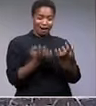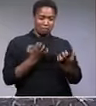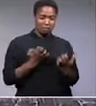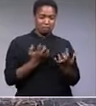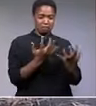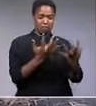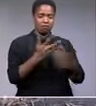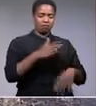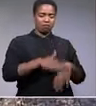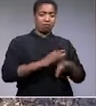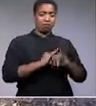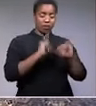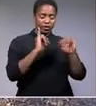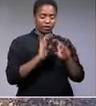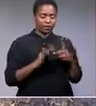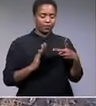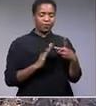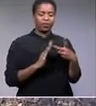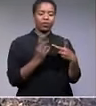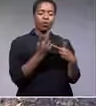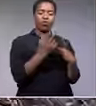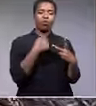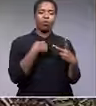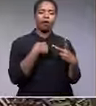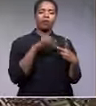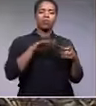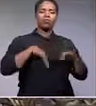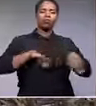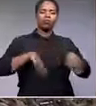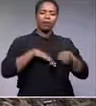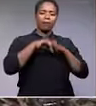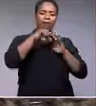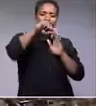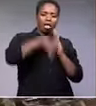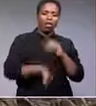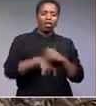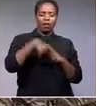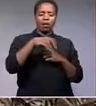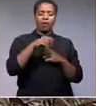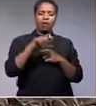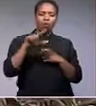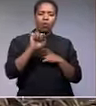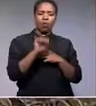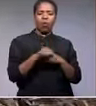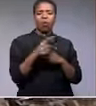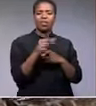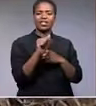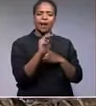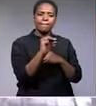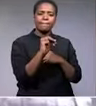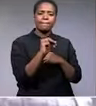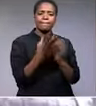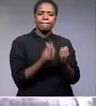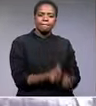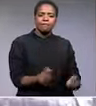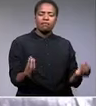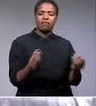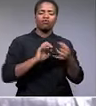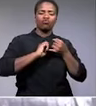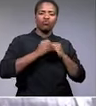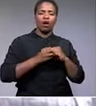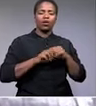increase, and also our drowning incidents, especially in our informal areas, because we still find young kids trying